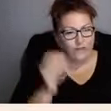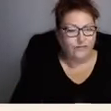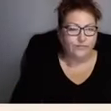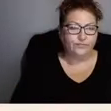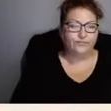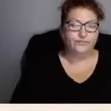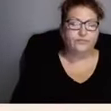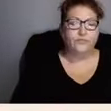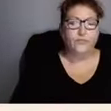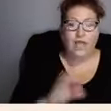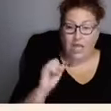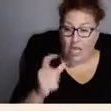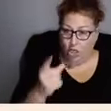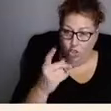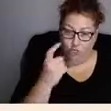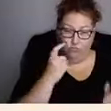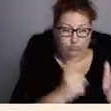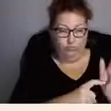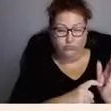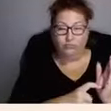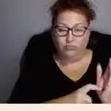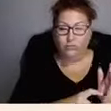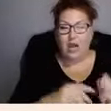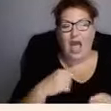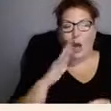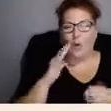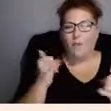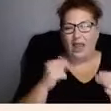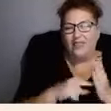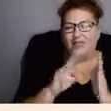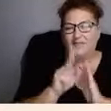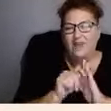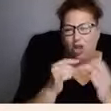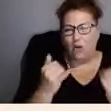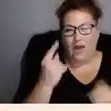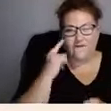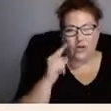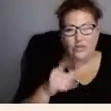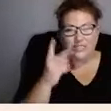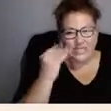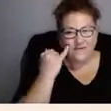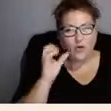Can you spot human trafficking? I will play this video for you now to see if you can spot